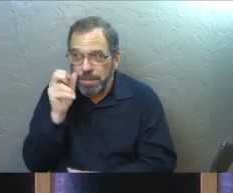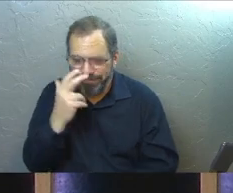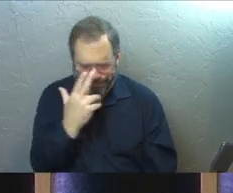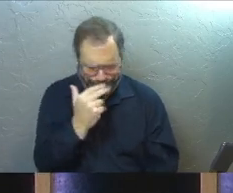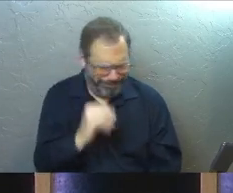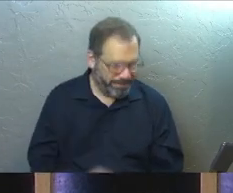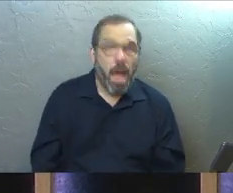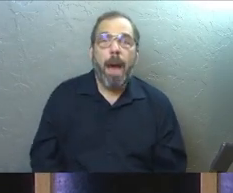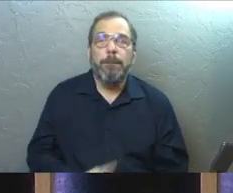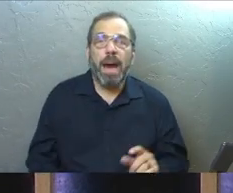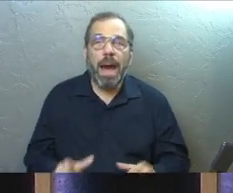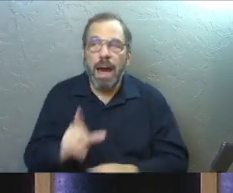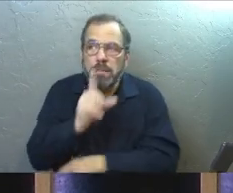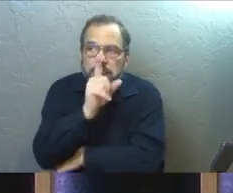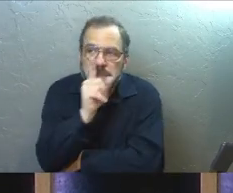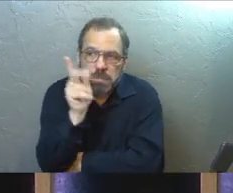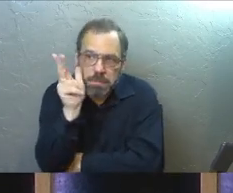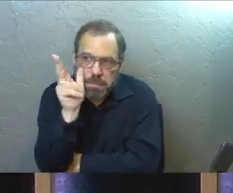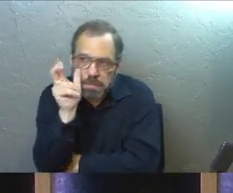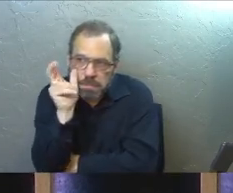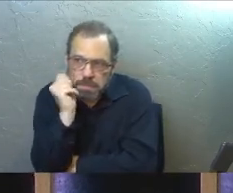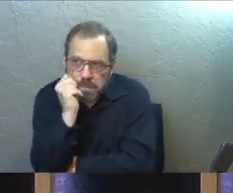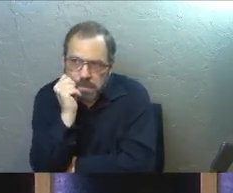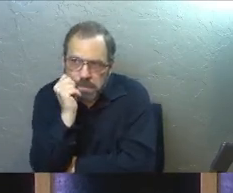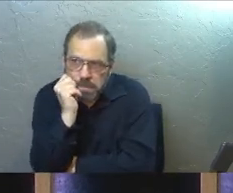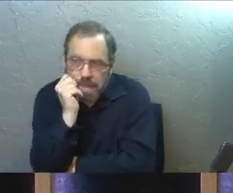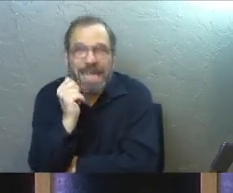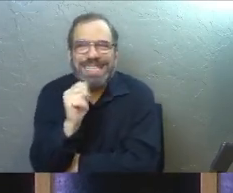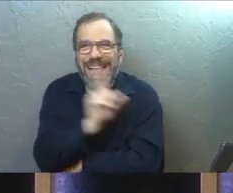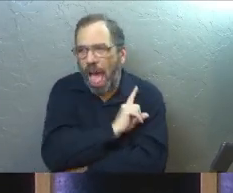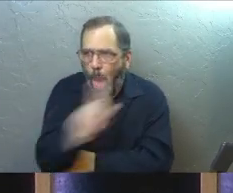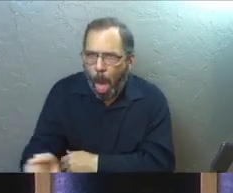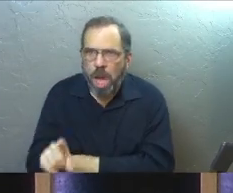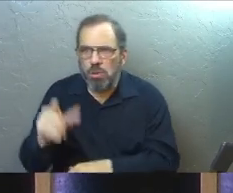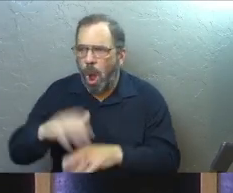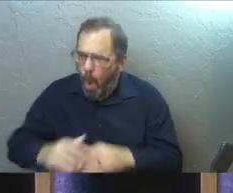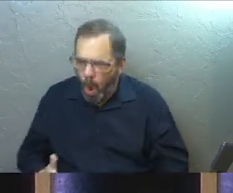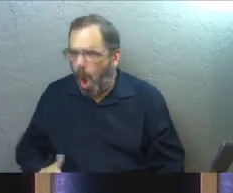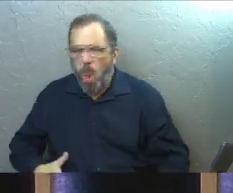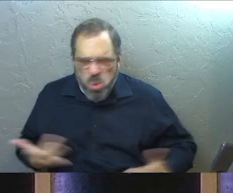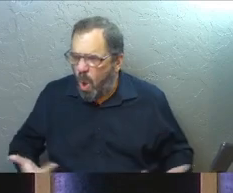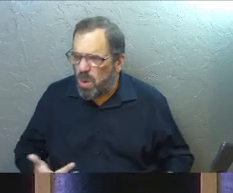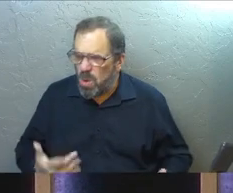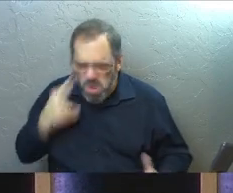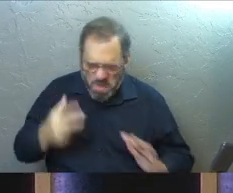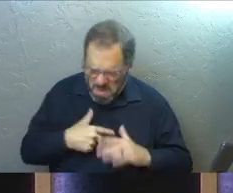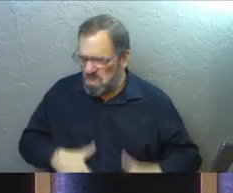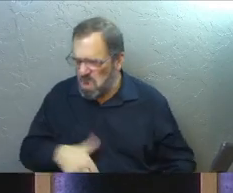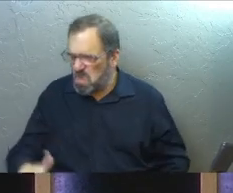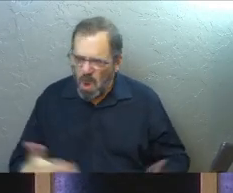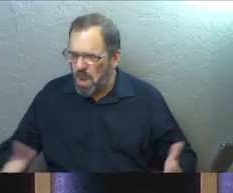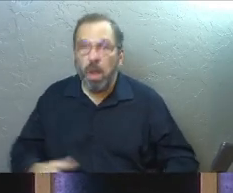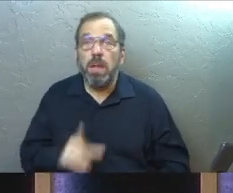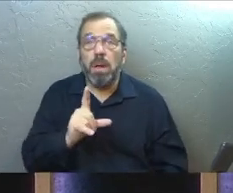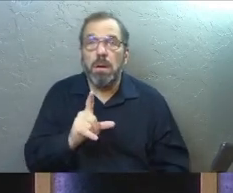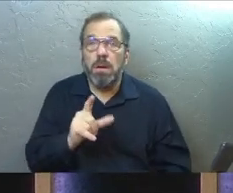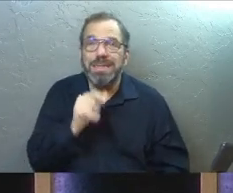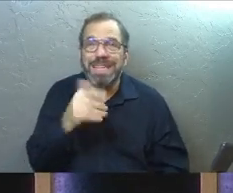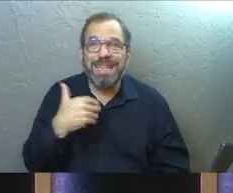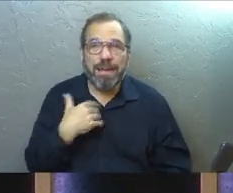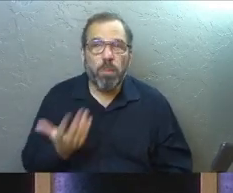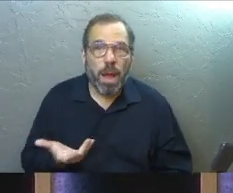funny, but she's there silently in the tent. She's not coming out like mocking them. What are you thinking? But what doesn't she